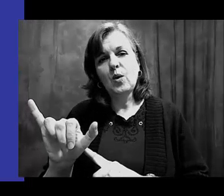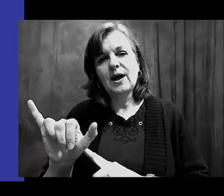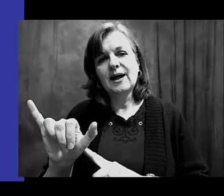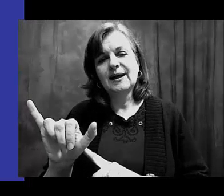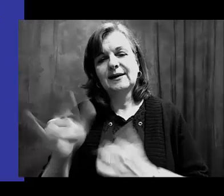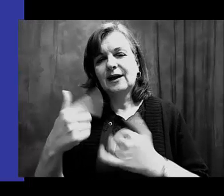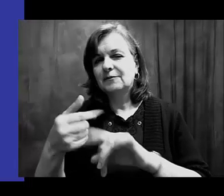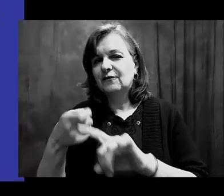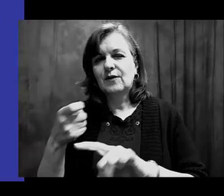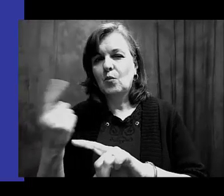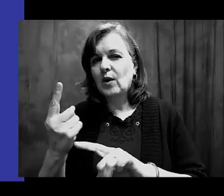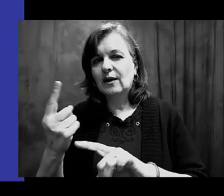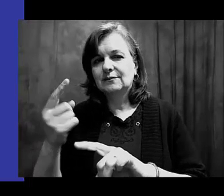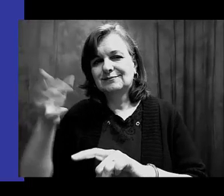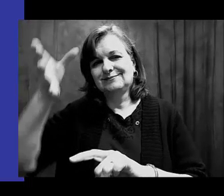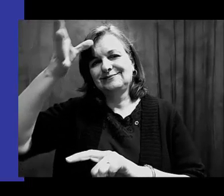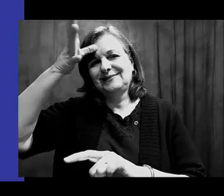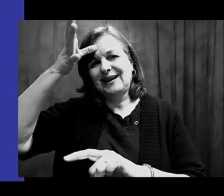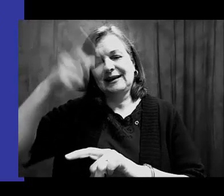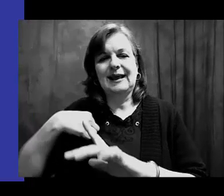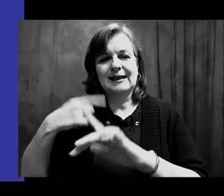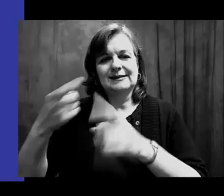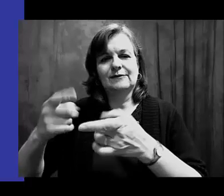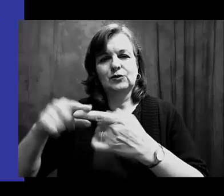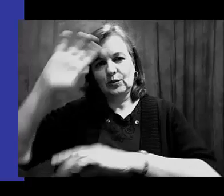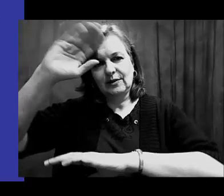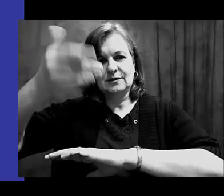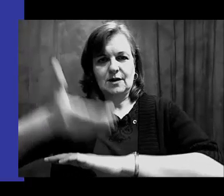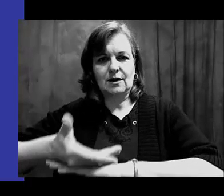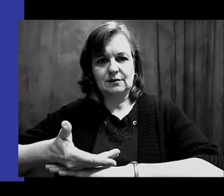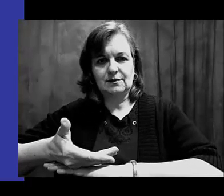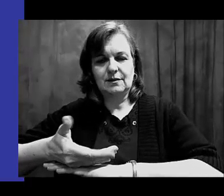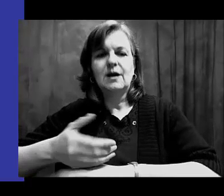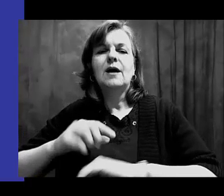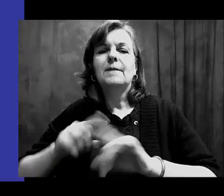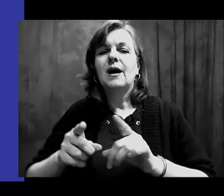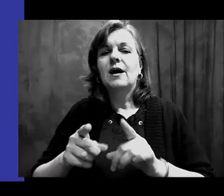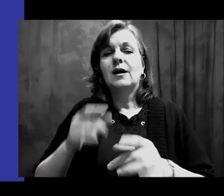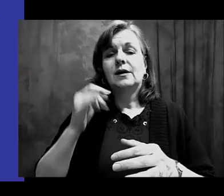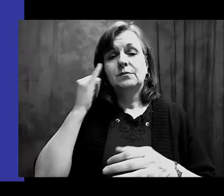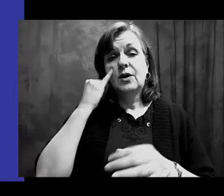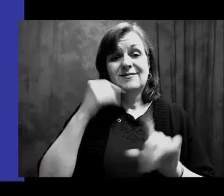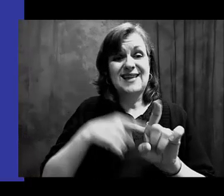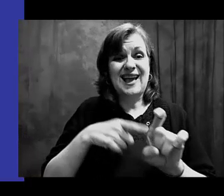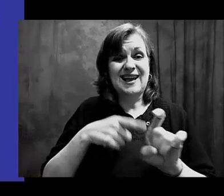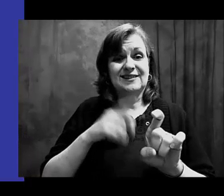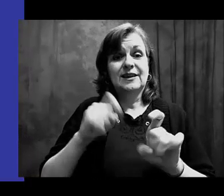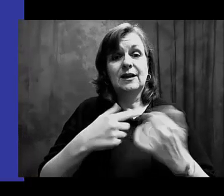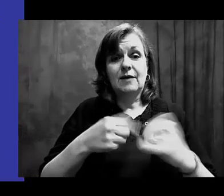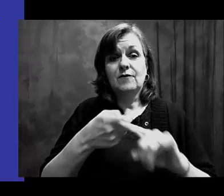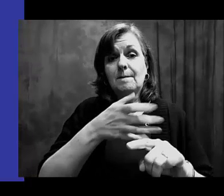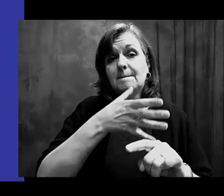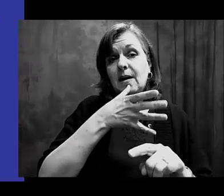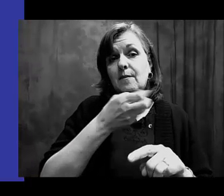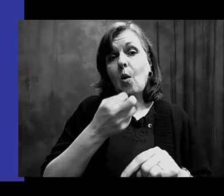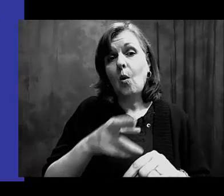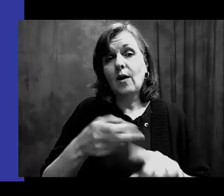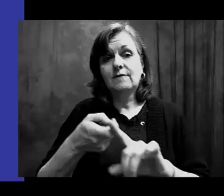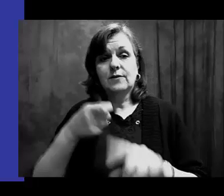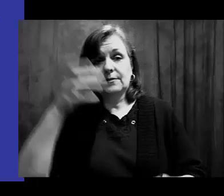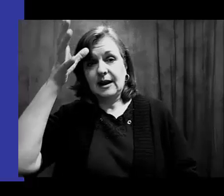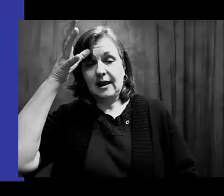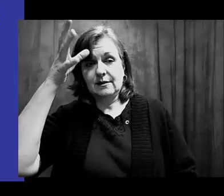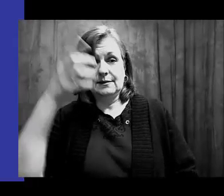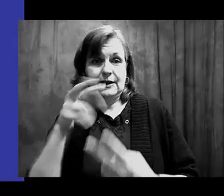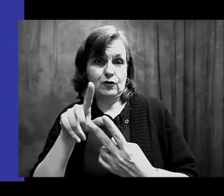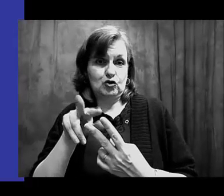to is from dad to sons. The X's, on the other hand, could come from mom or could come from dad. So